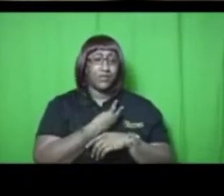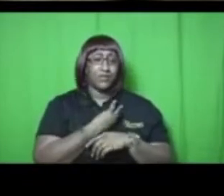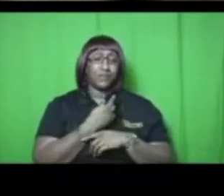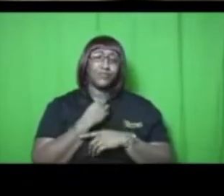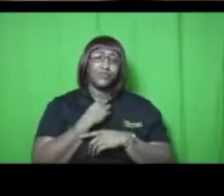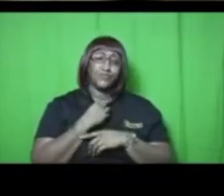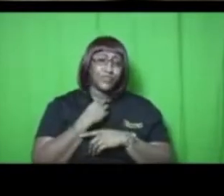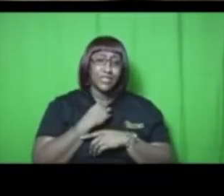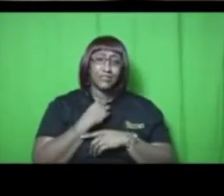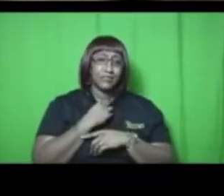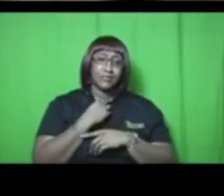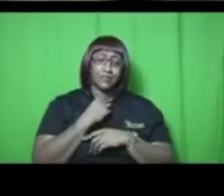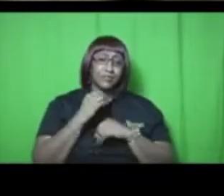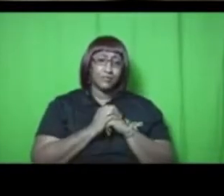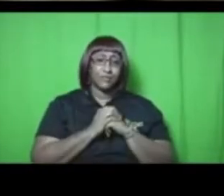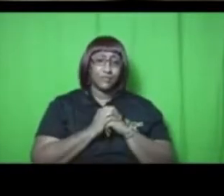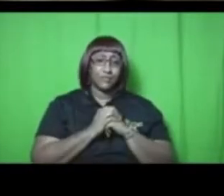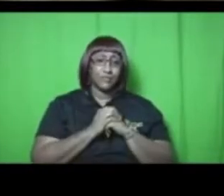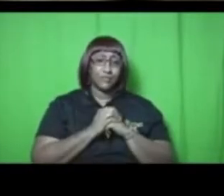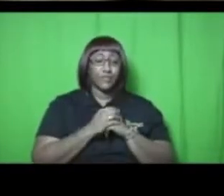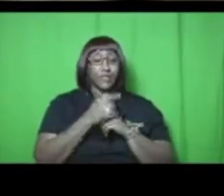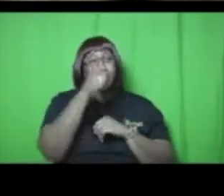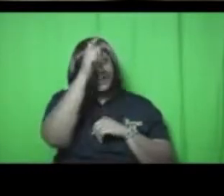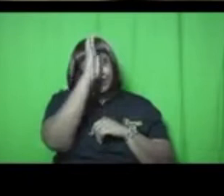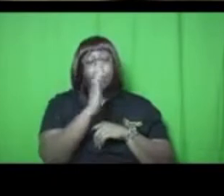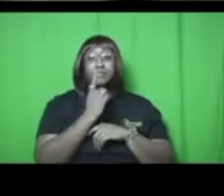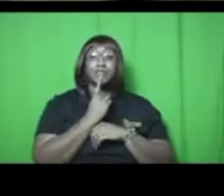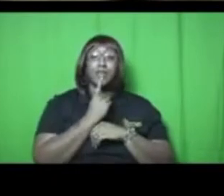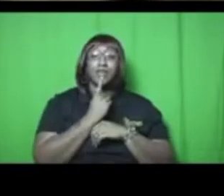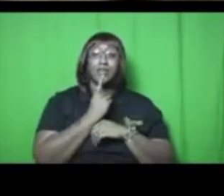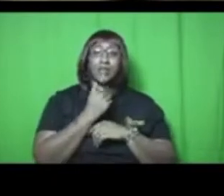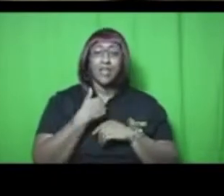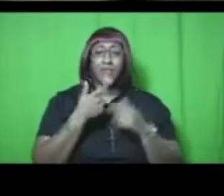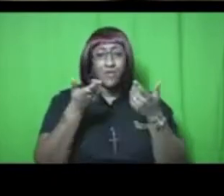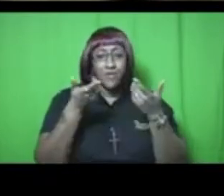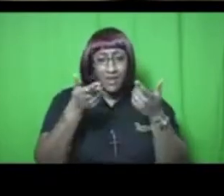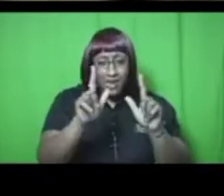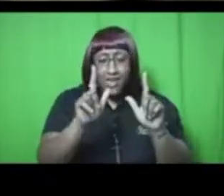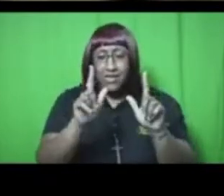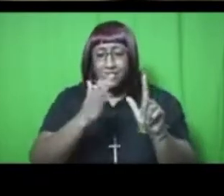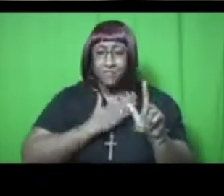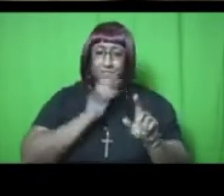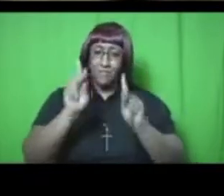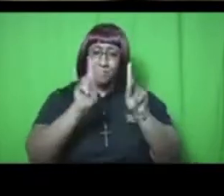restricted. We're restricted. And God said, I want to let my people go.